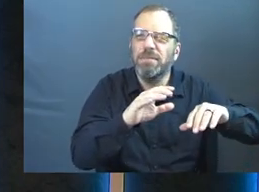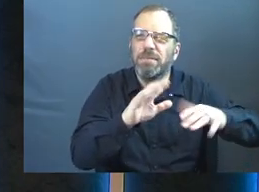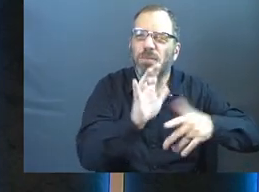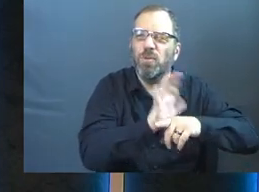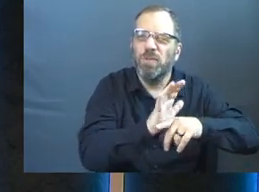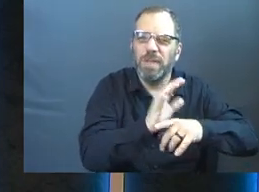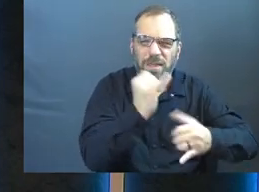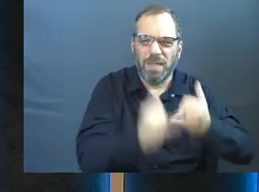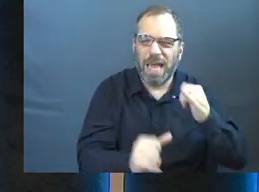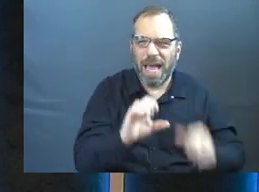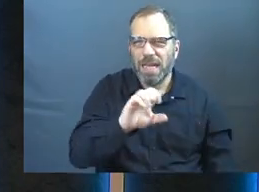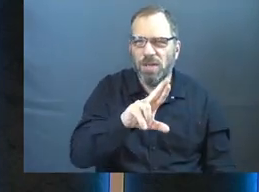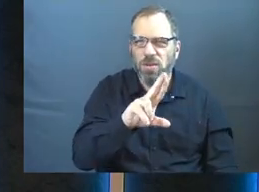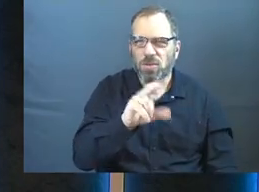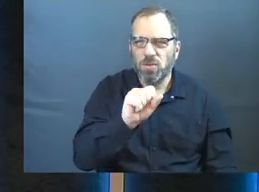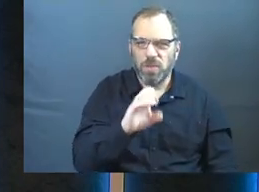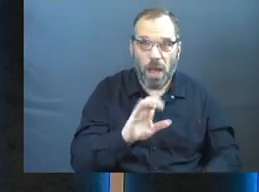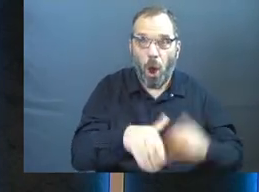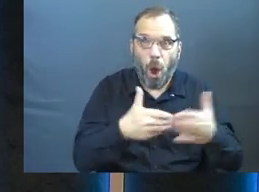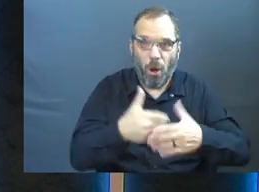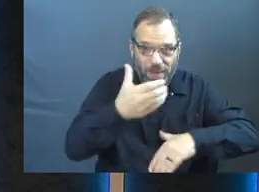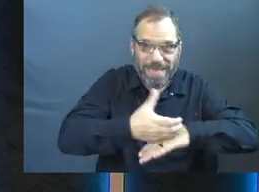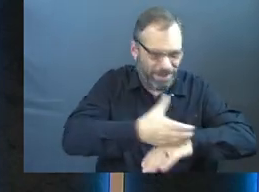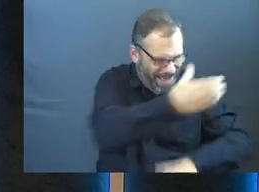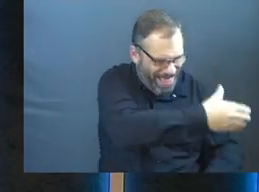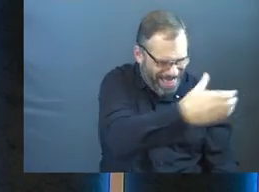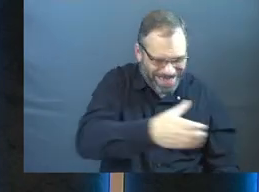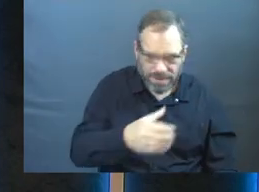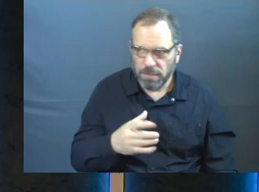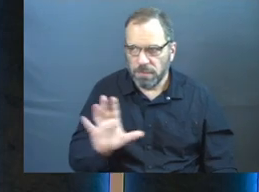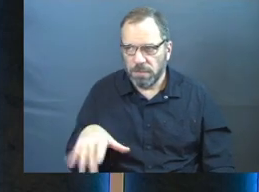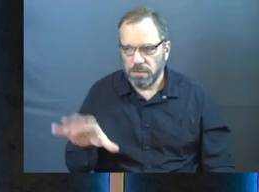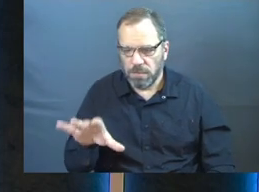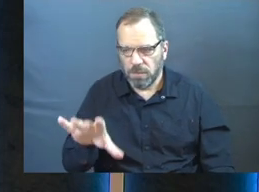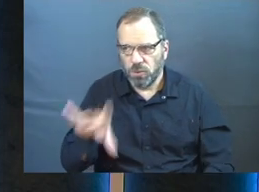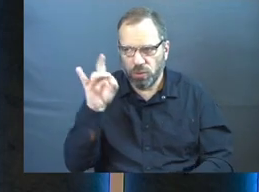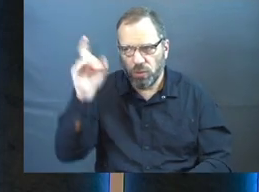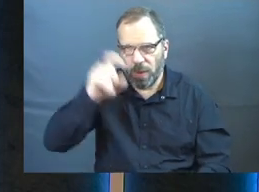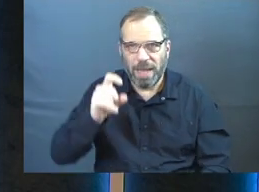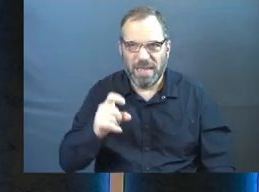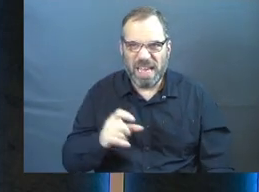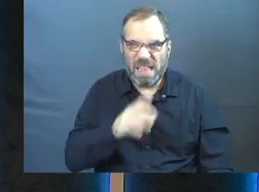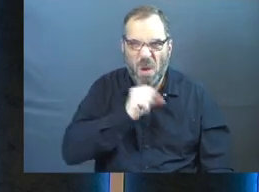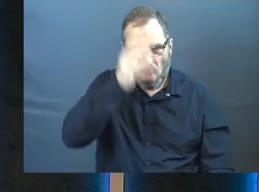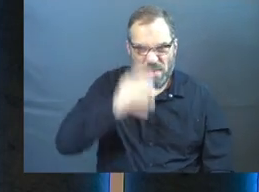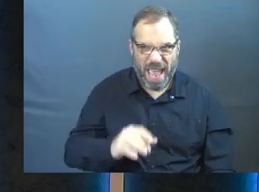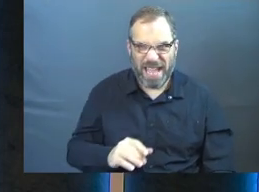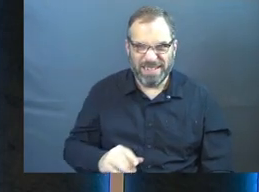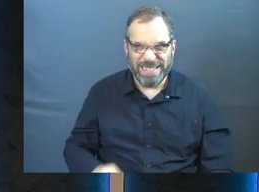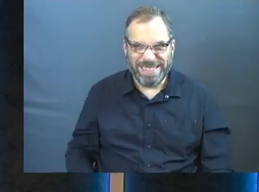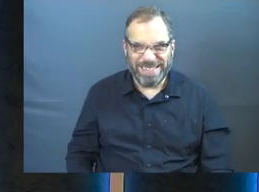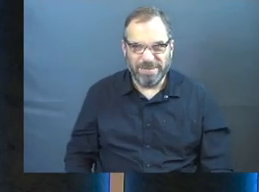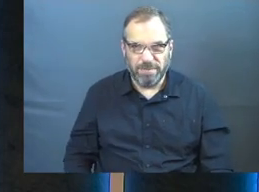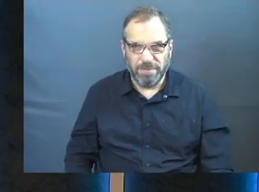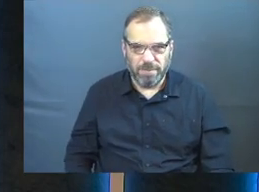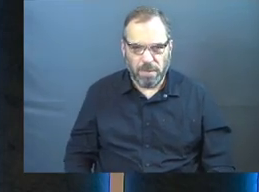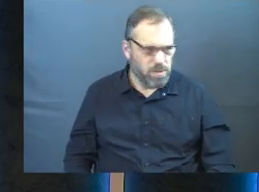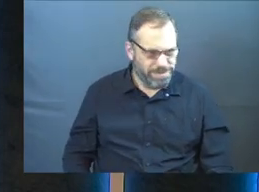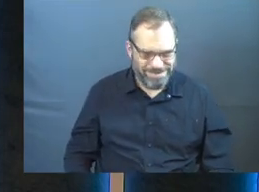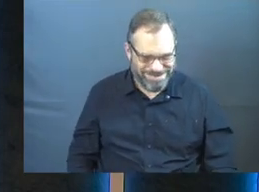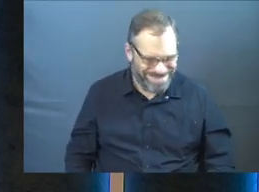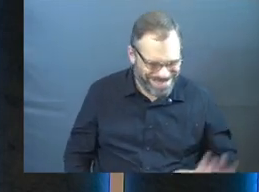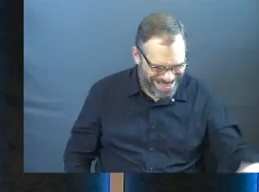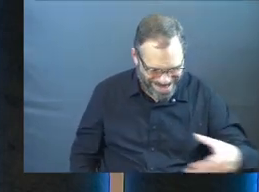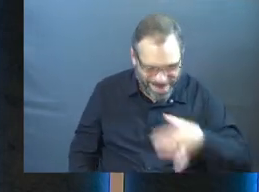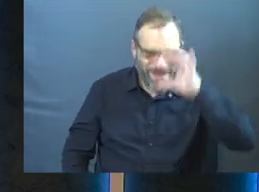Crusade when he puts all the goblets out there and says, choose wisely, in that creepy old man voice. And then the guy's